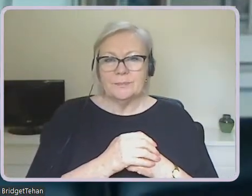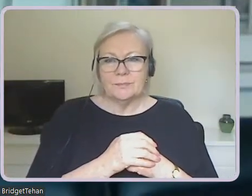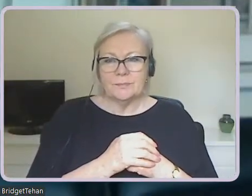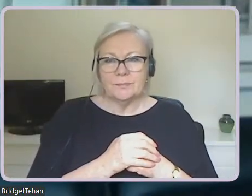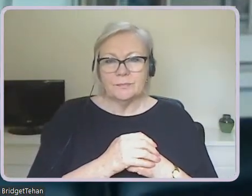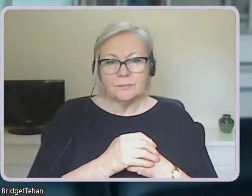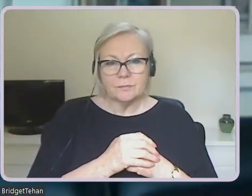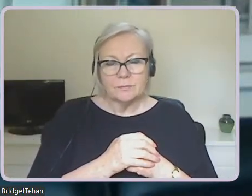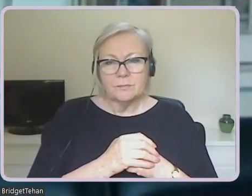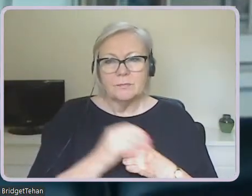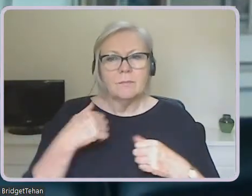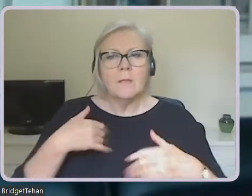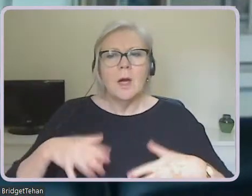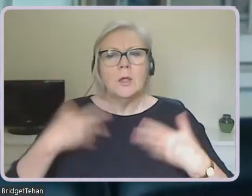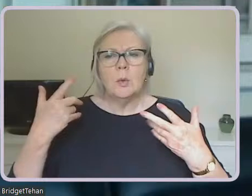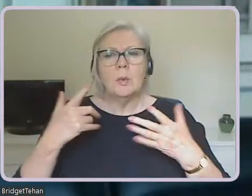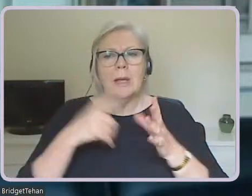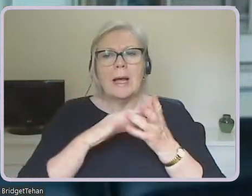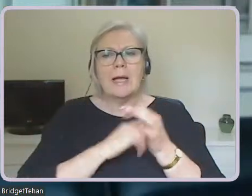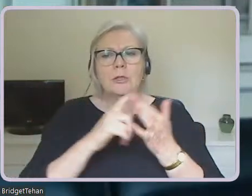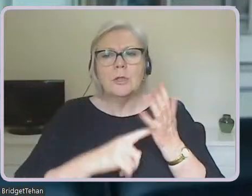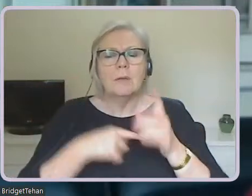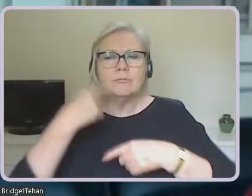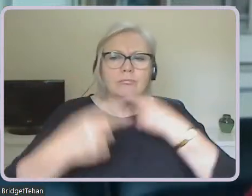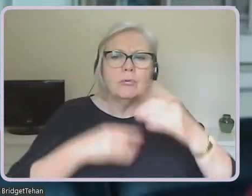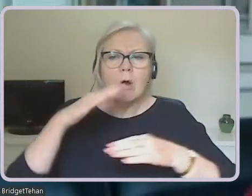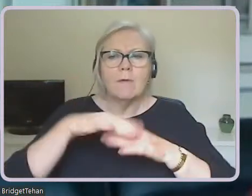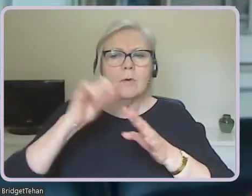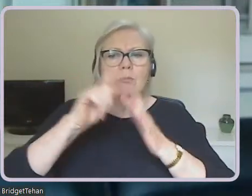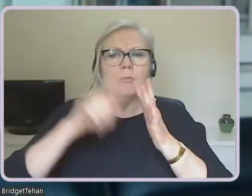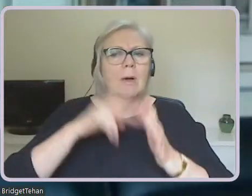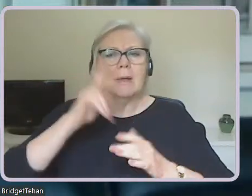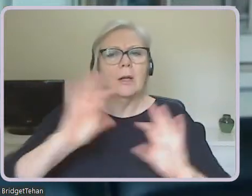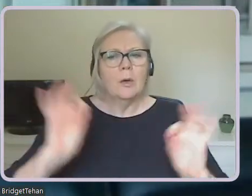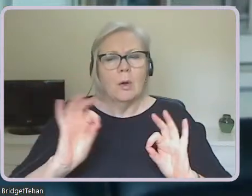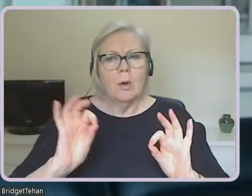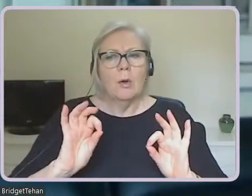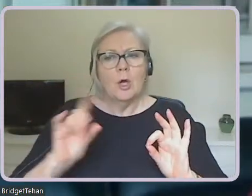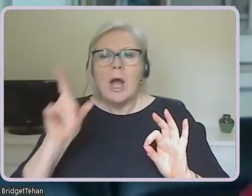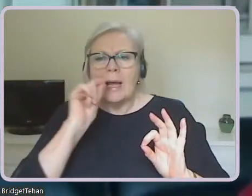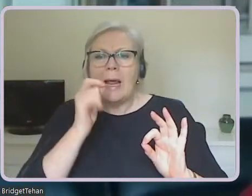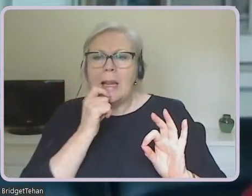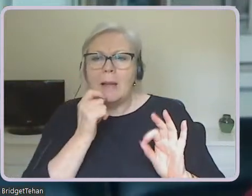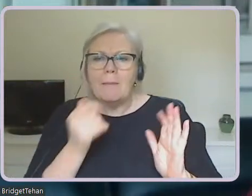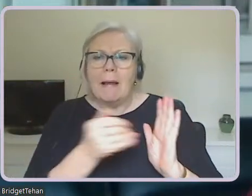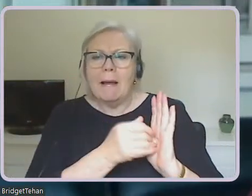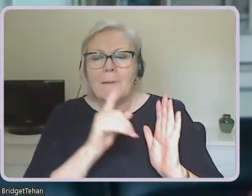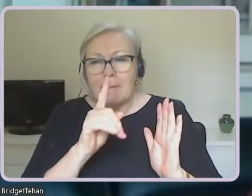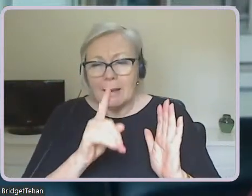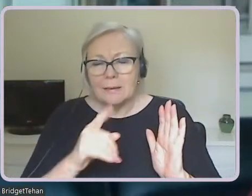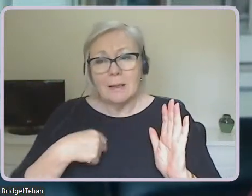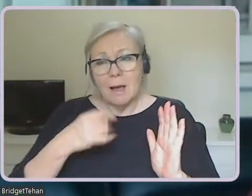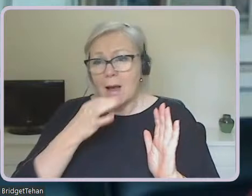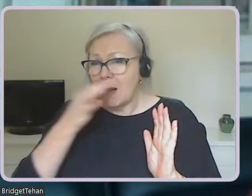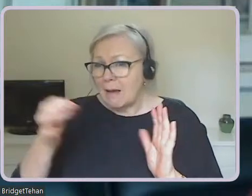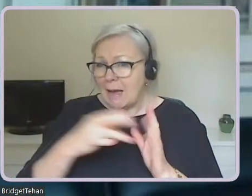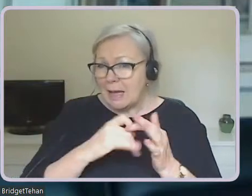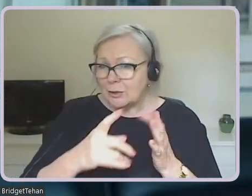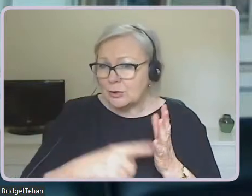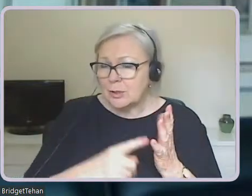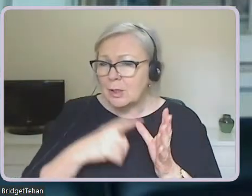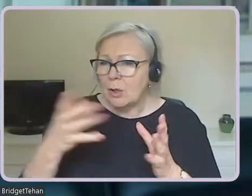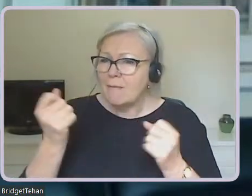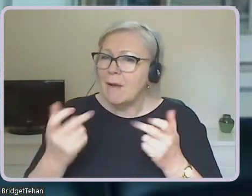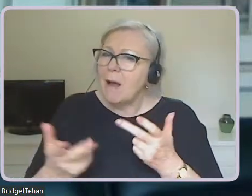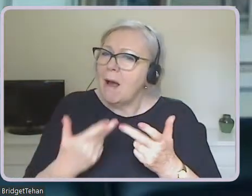the details of her project again, but she can certainly touch on them. But Angela, I'm wondering if you've got any further